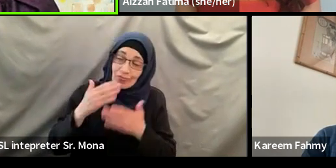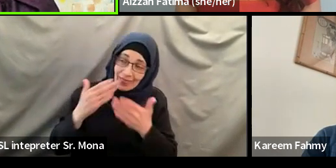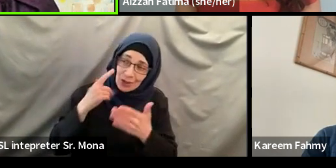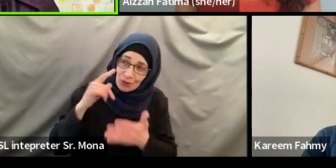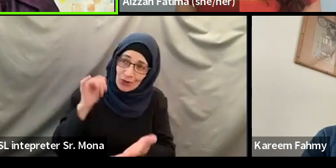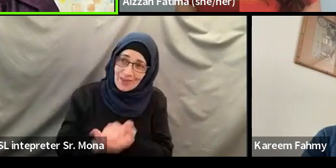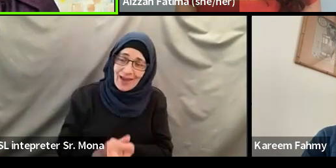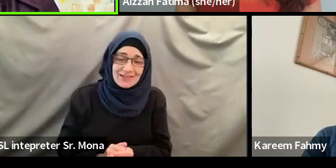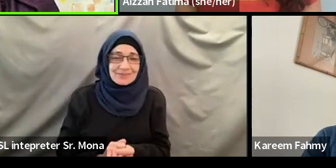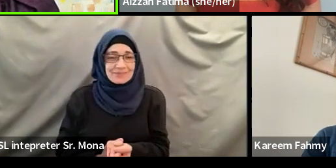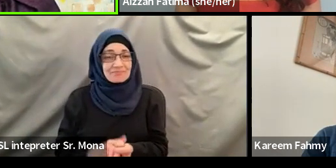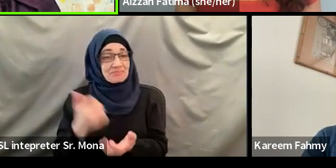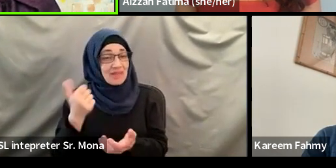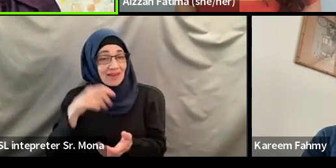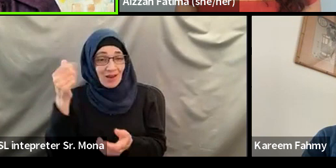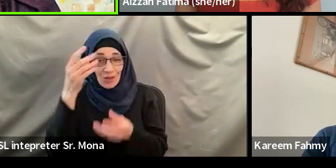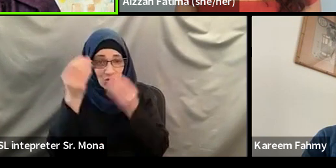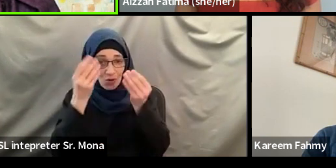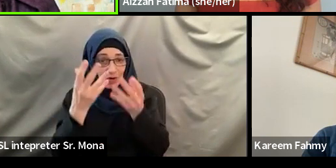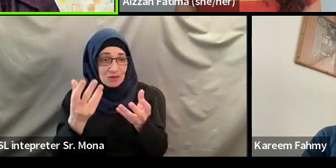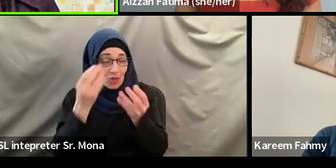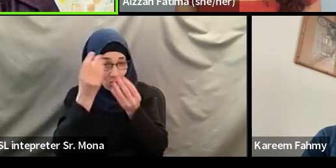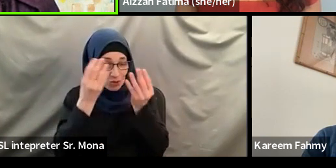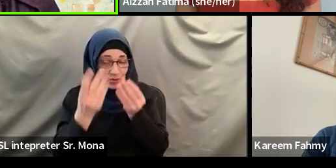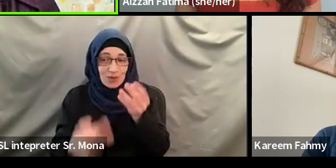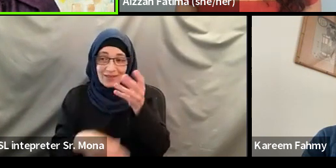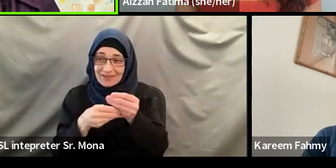this current question?